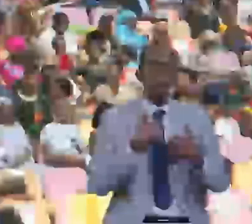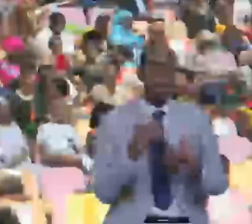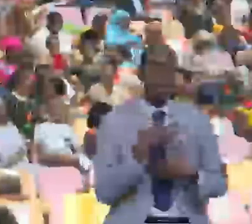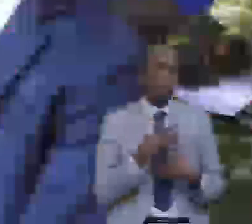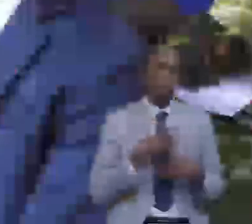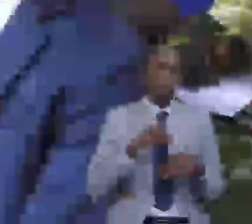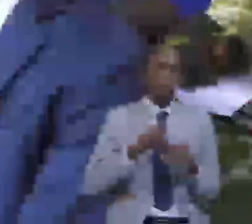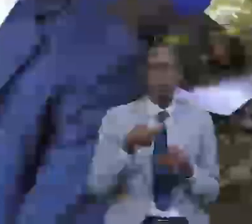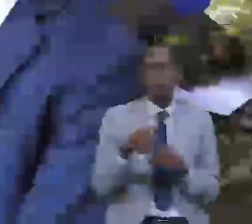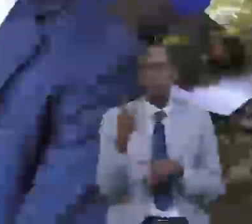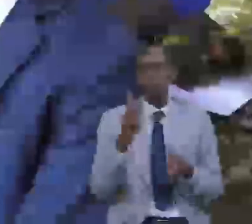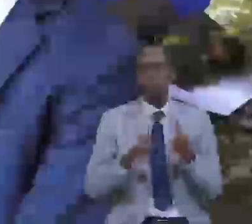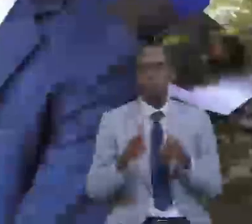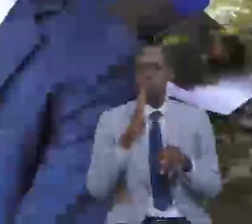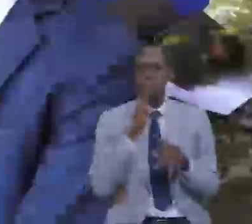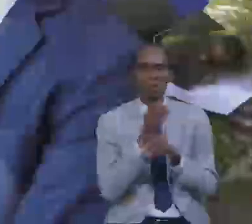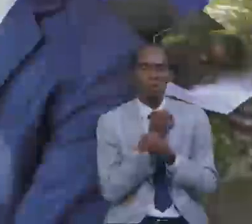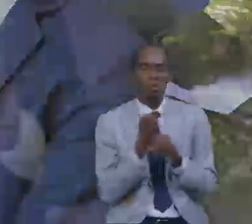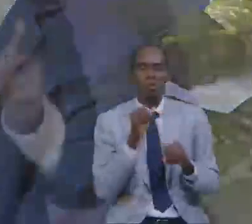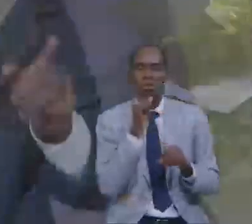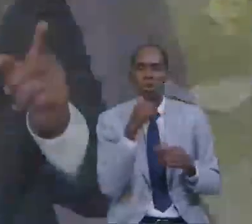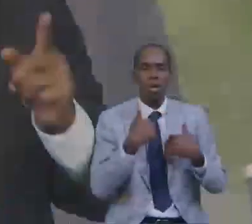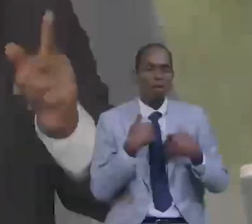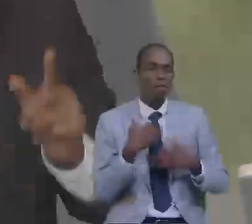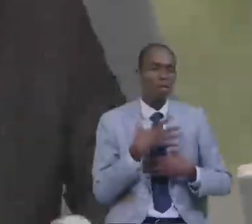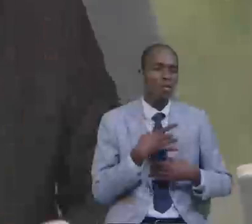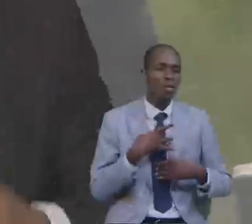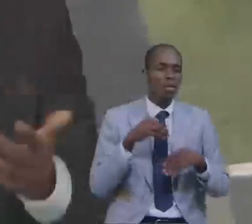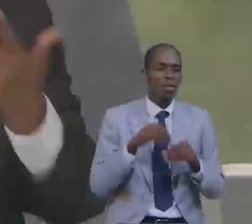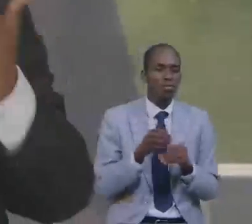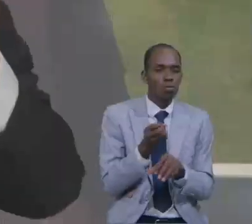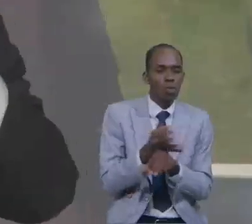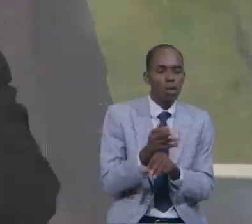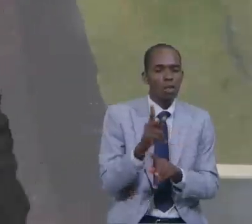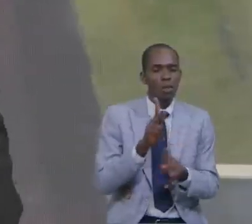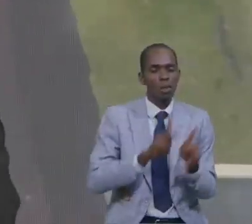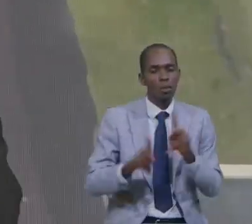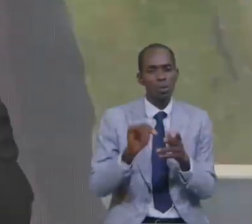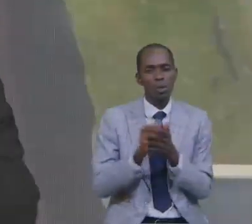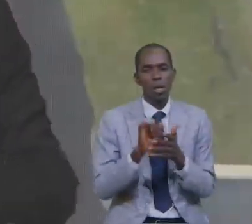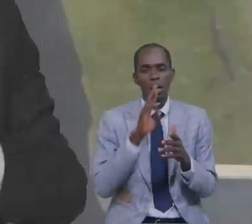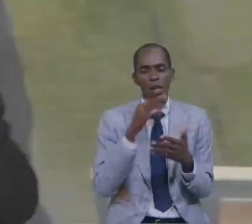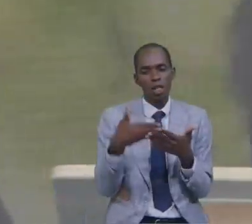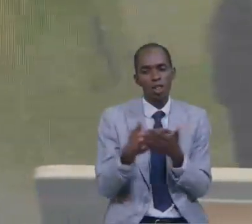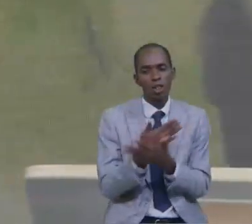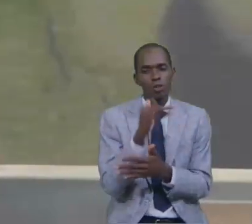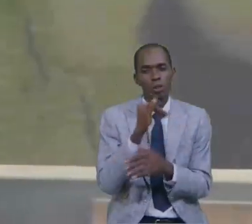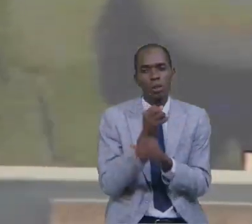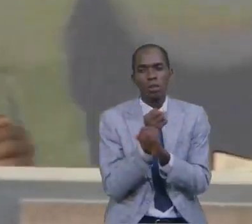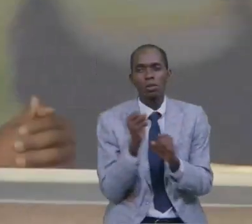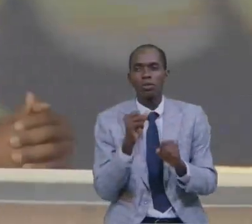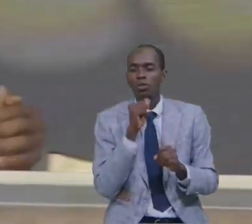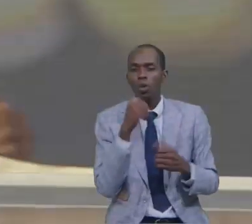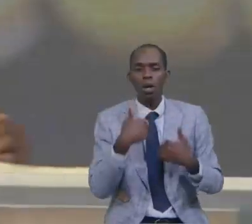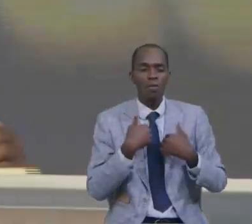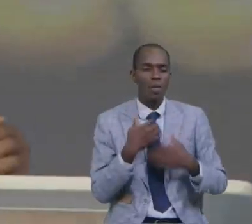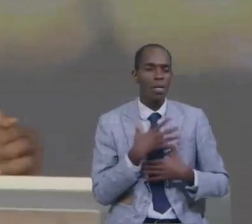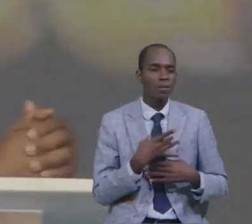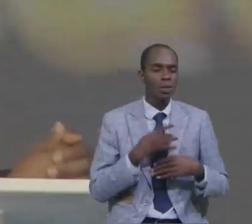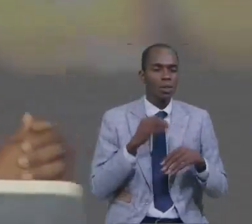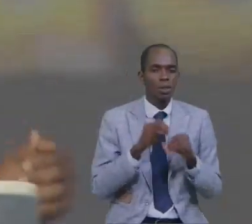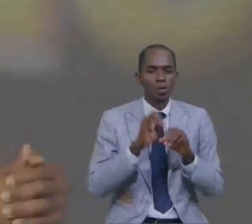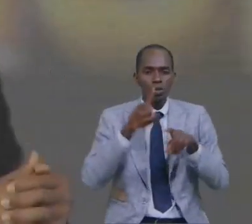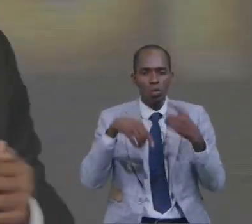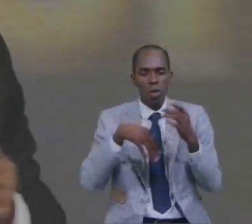in seeking out and going out to the people who are not saved to be saved. Jesus said in Luke